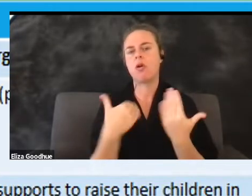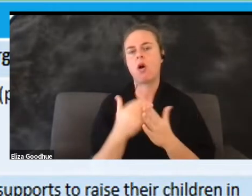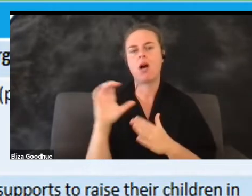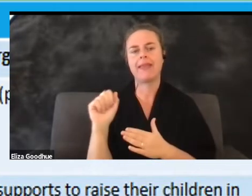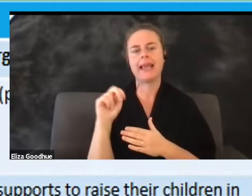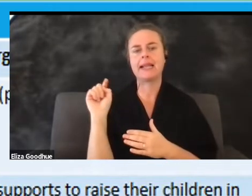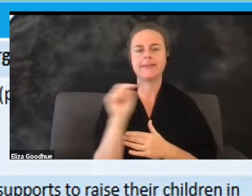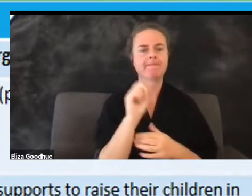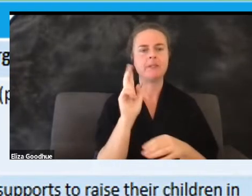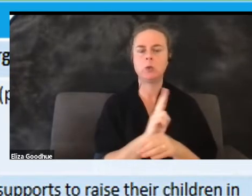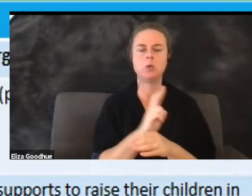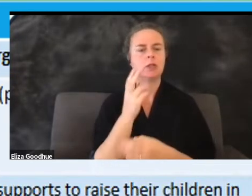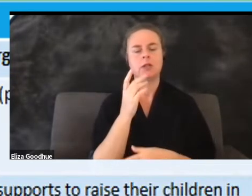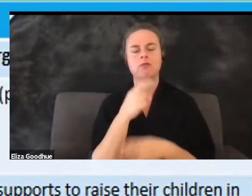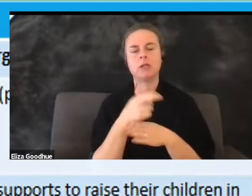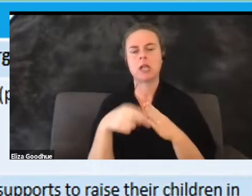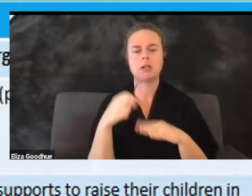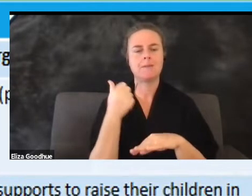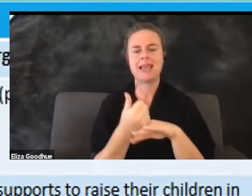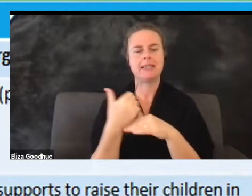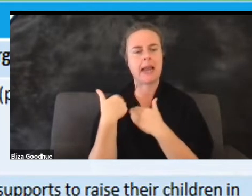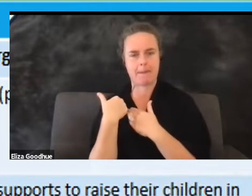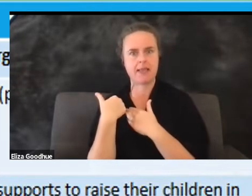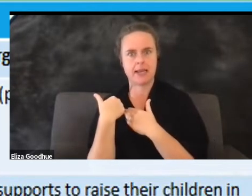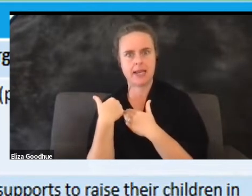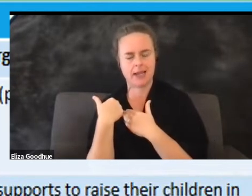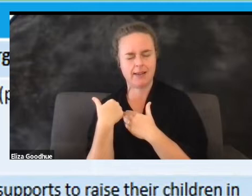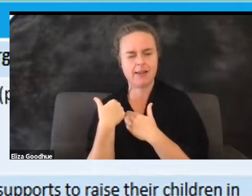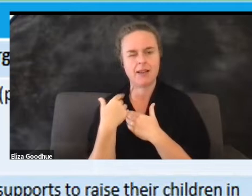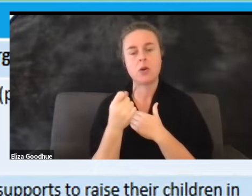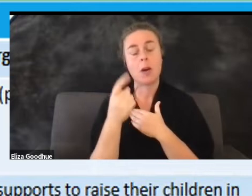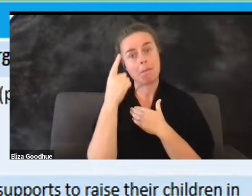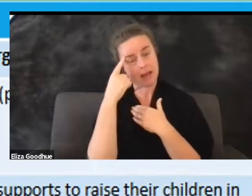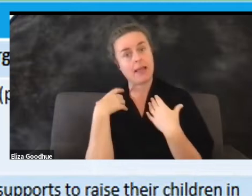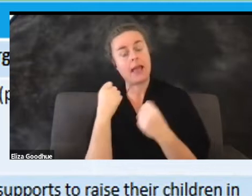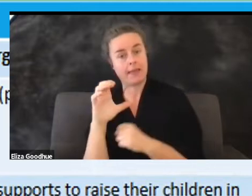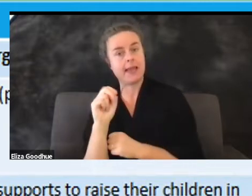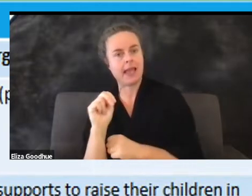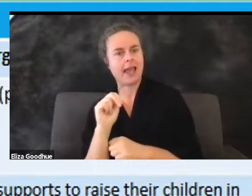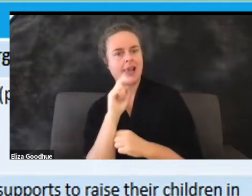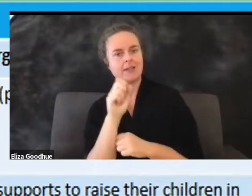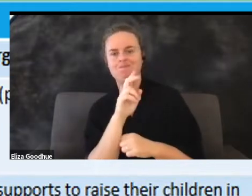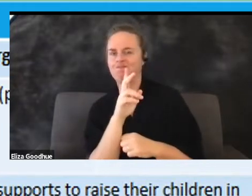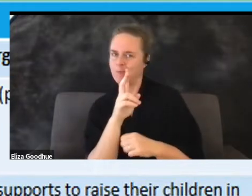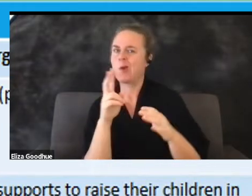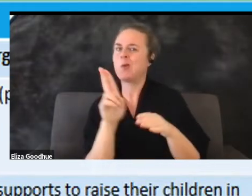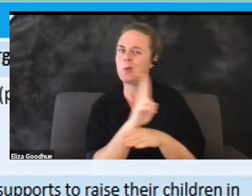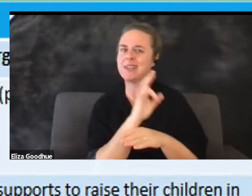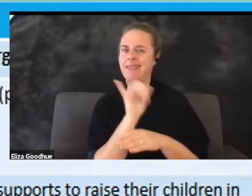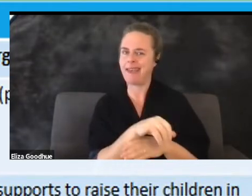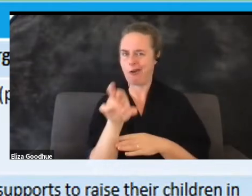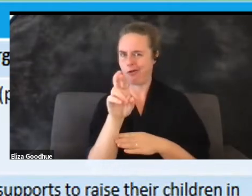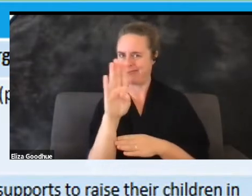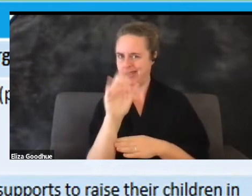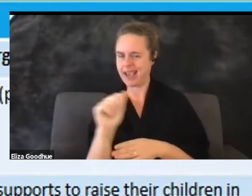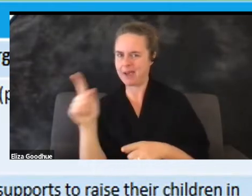accountability. This is just one of the measures that the Mentally Healthy Can is looking at. If you're familiar with RBA, you'll